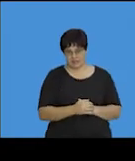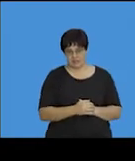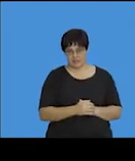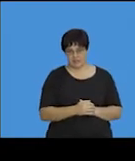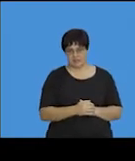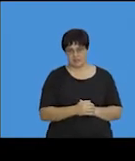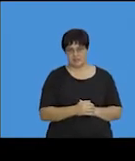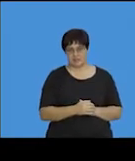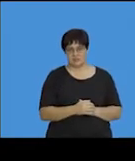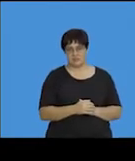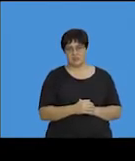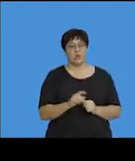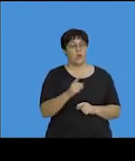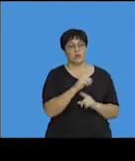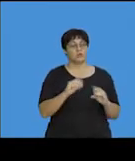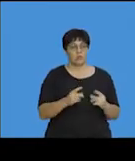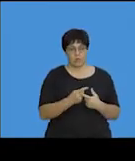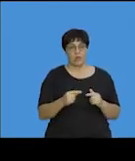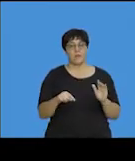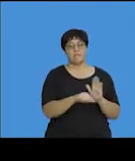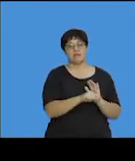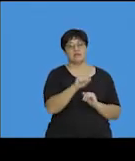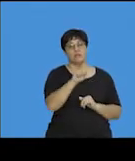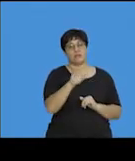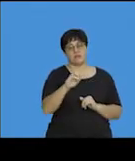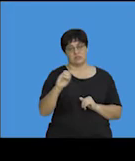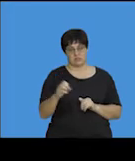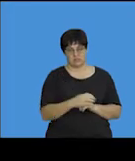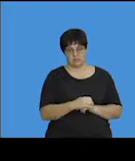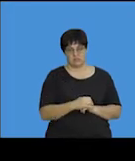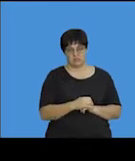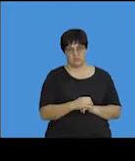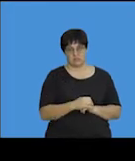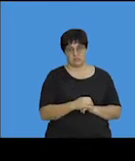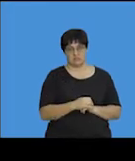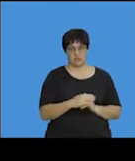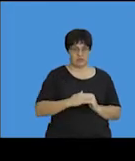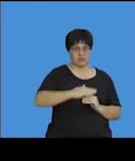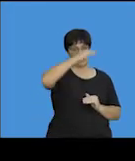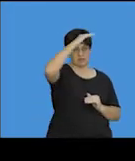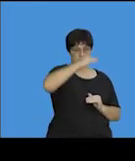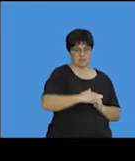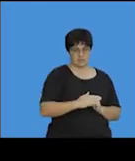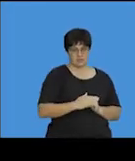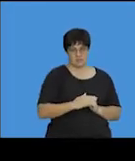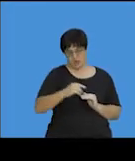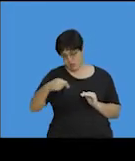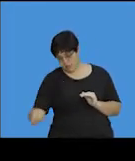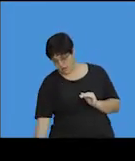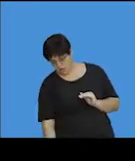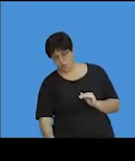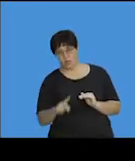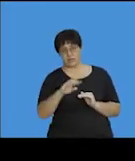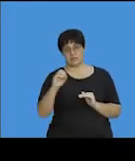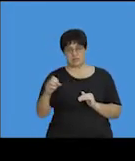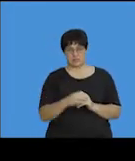the time. We never worked it out. But it would stop at minus 100 because that was